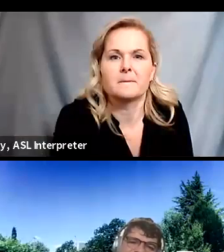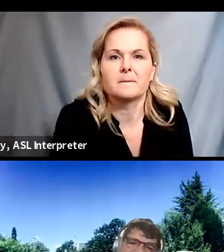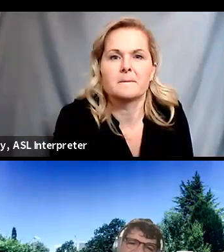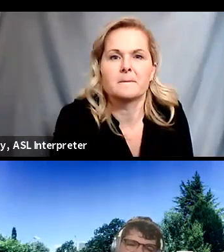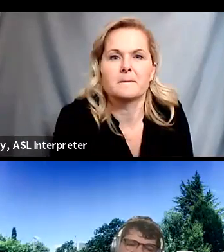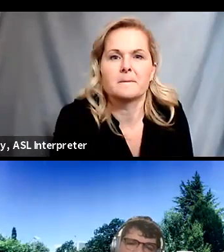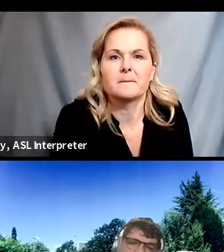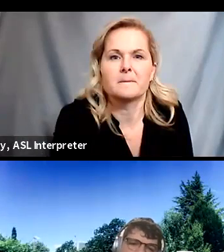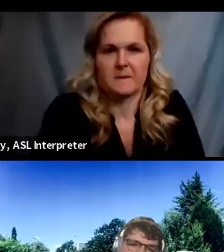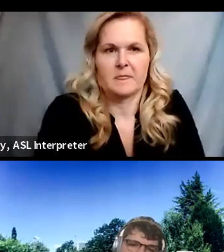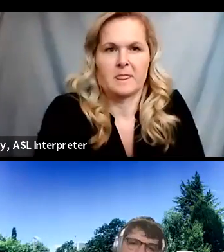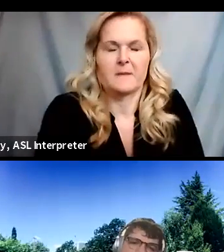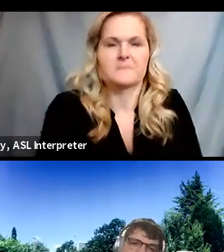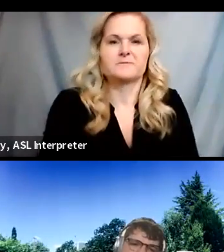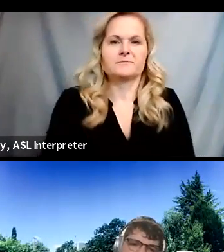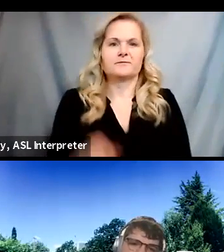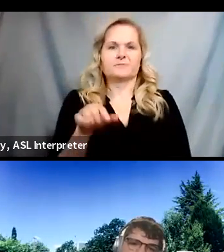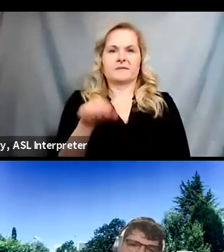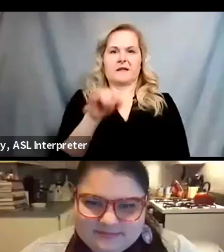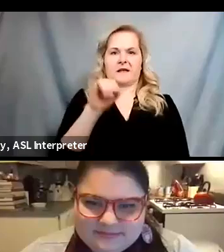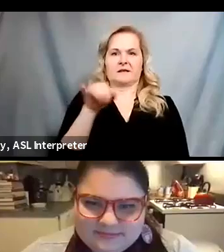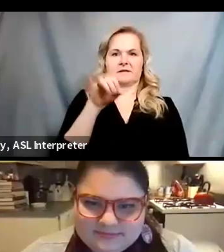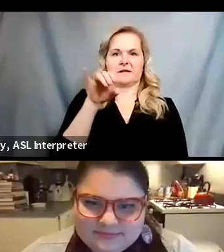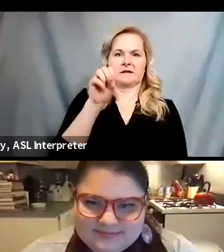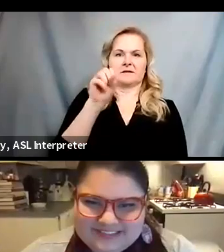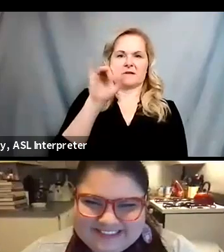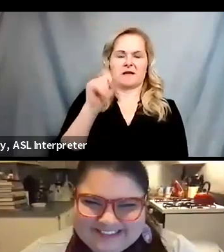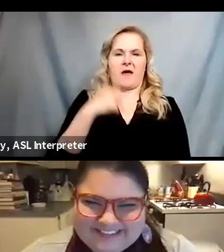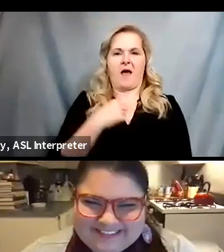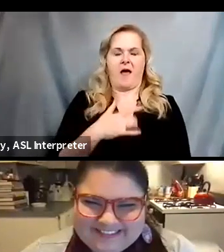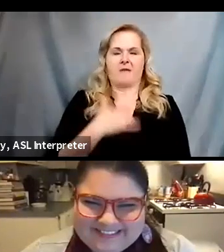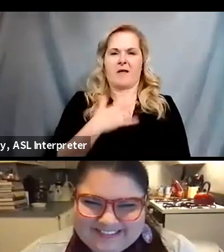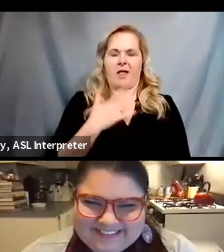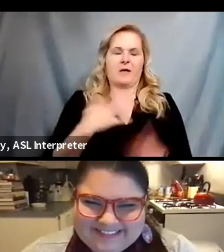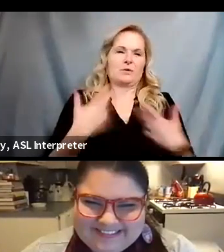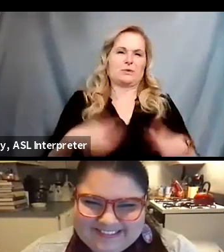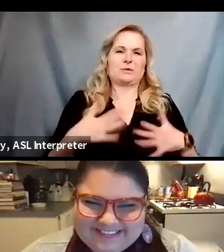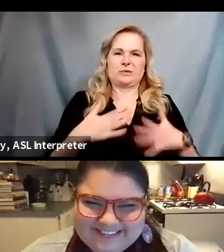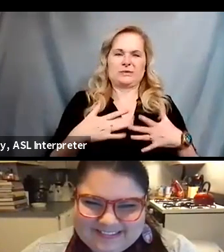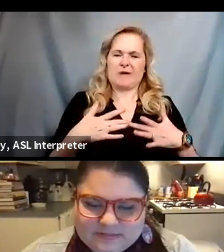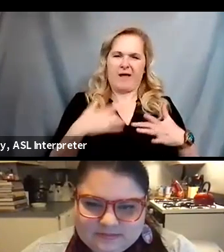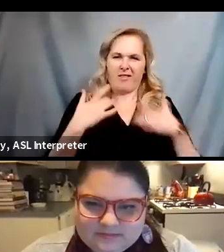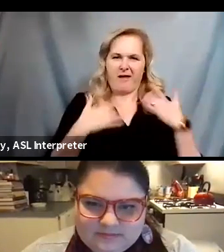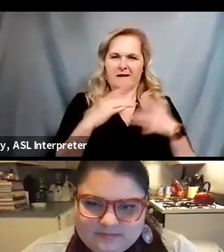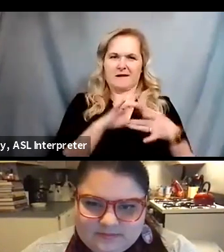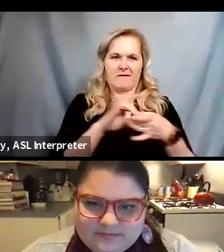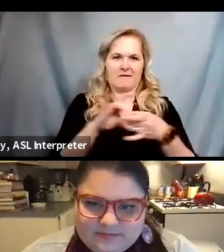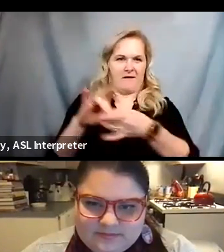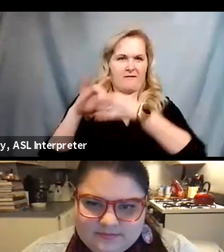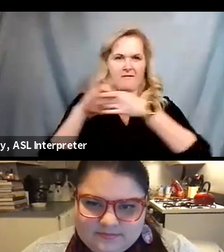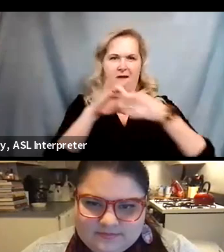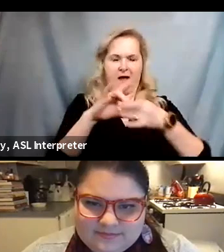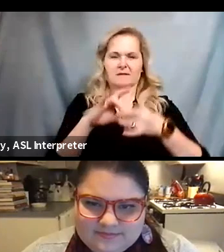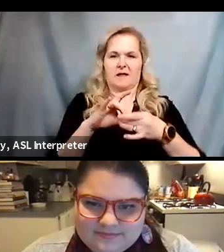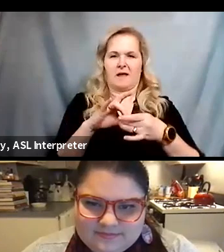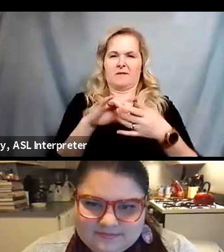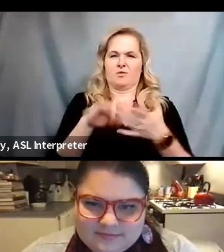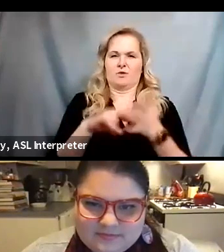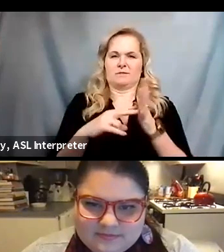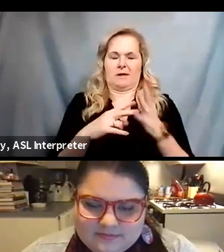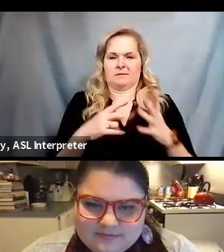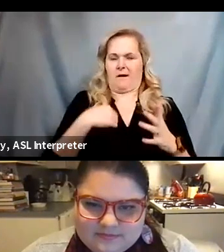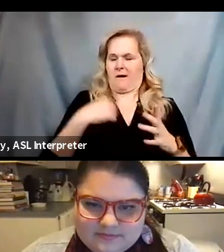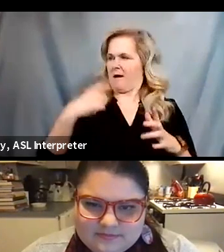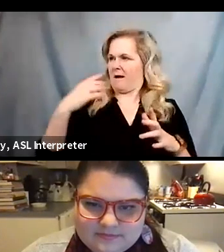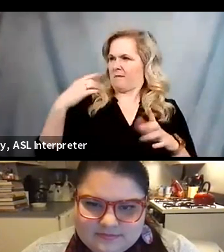This is Jessica. I'm feeling related and connected in a sense that I haven't felt